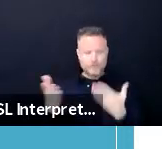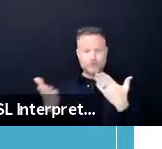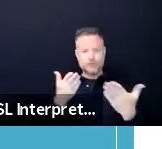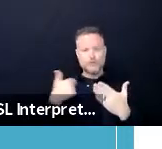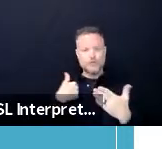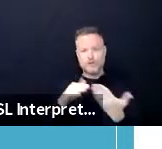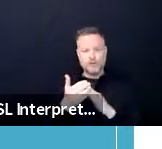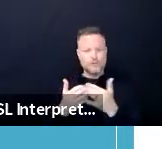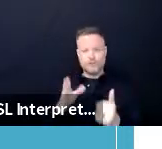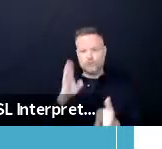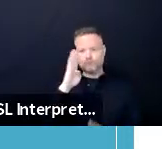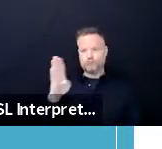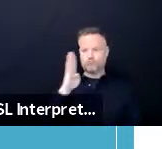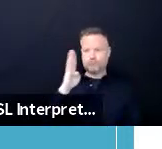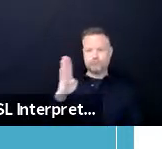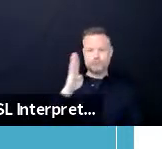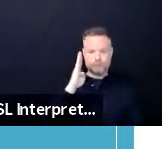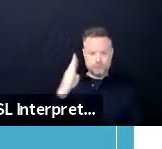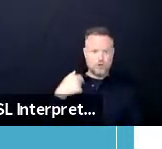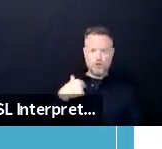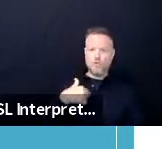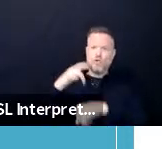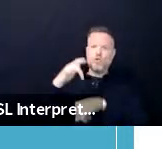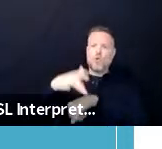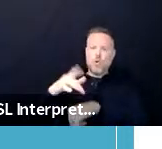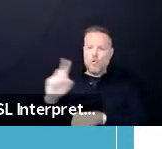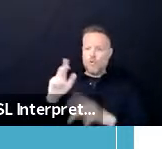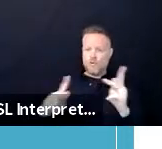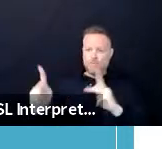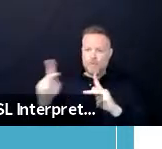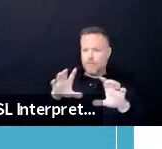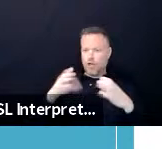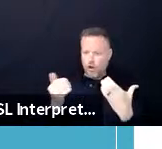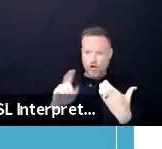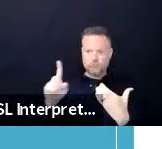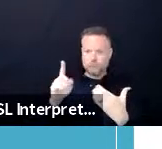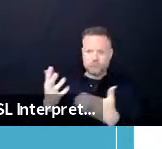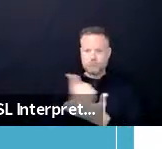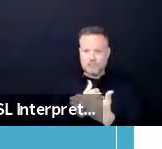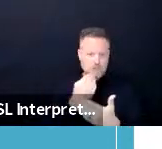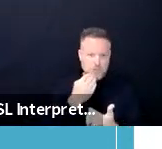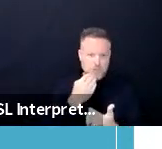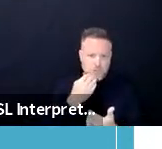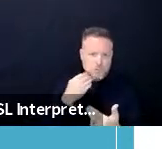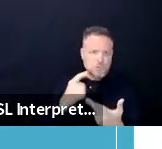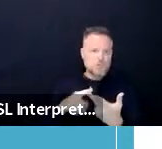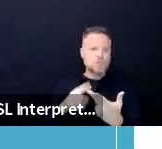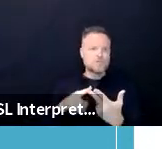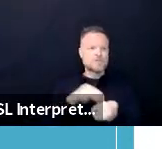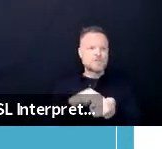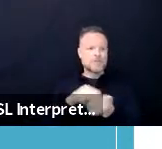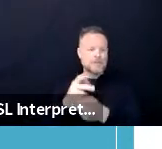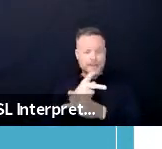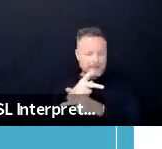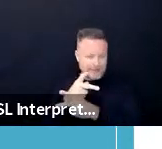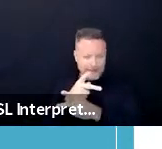community directly. So we go where the people are, where they get their food, where they get their medical care, where they